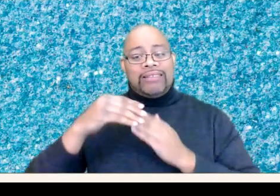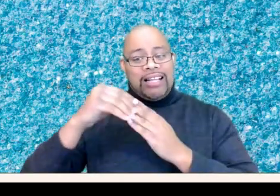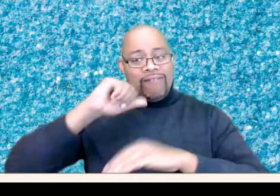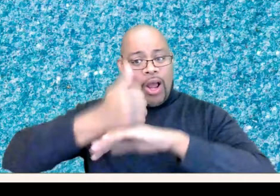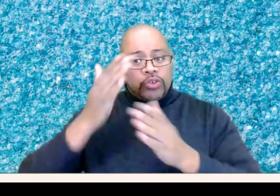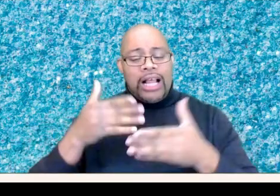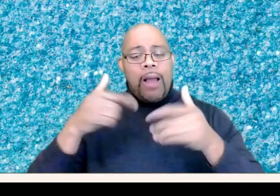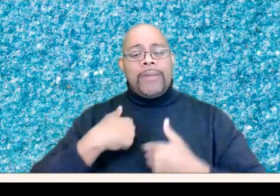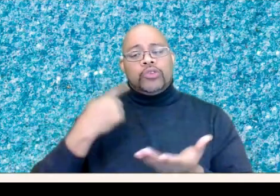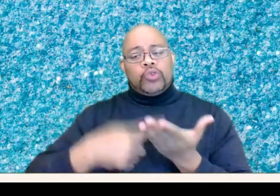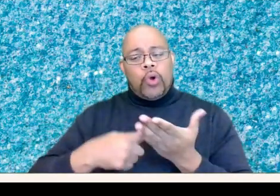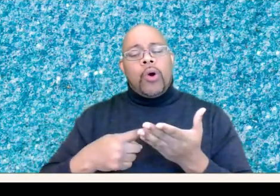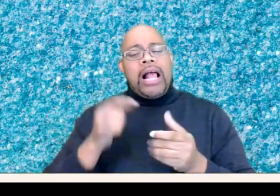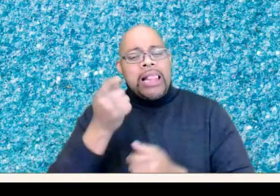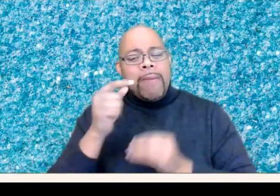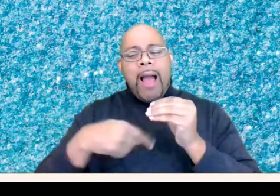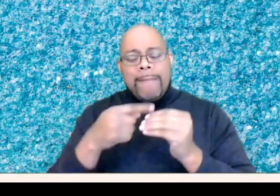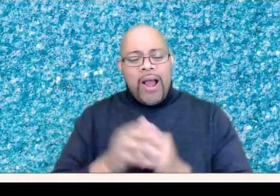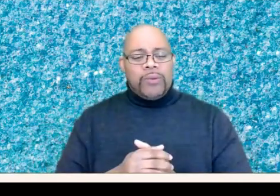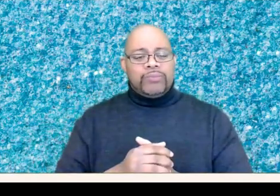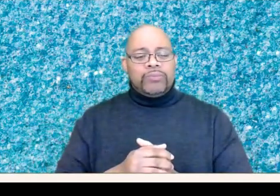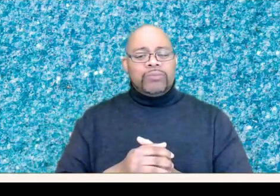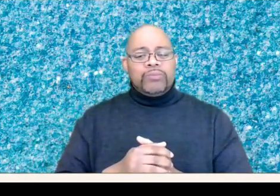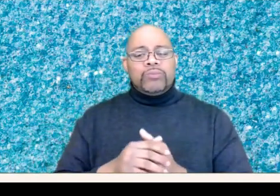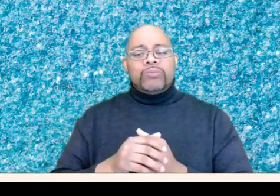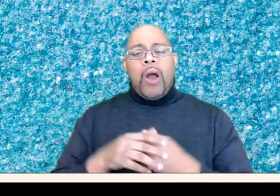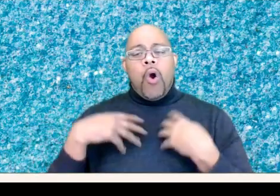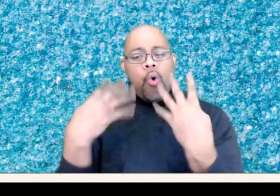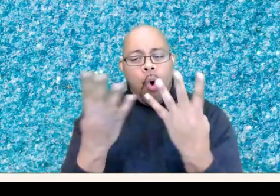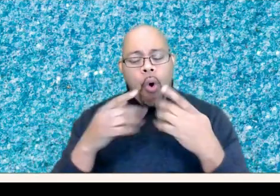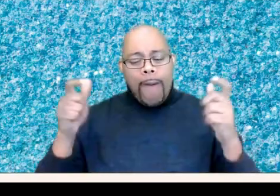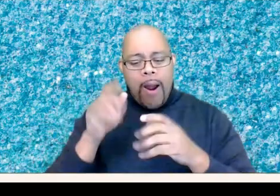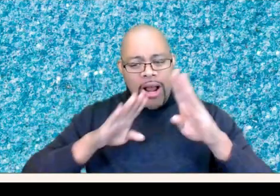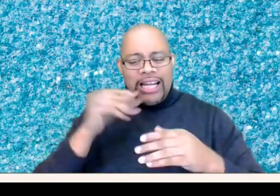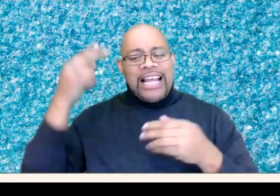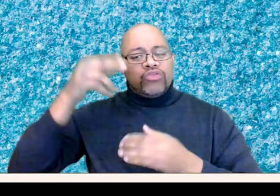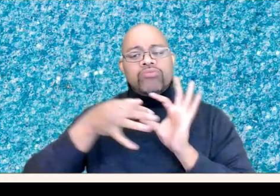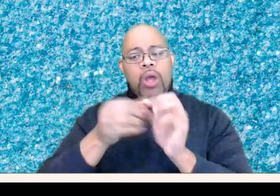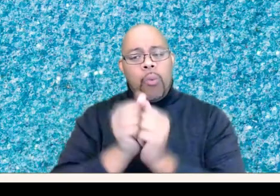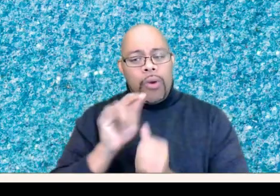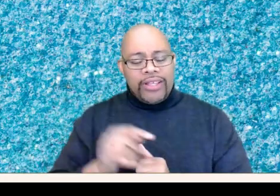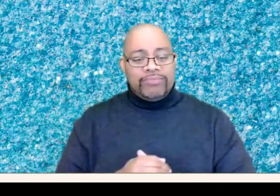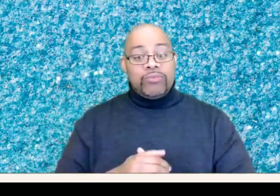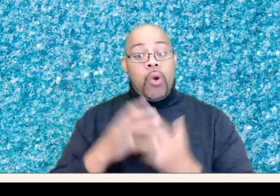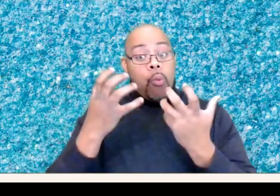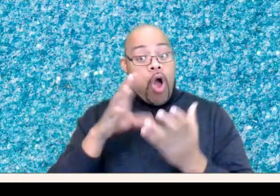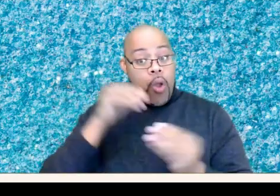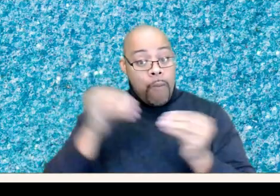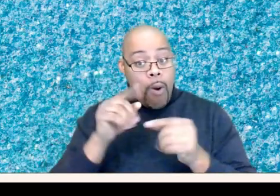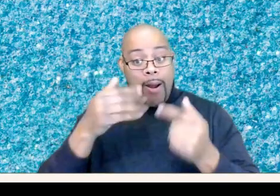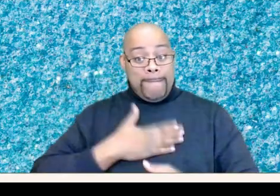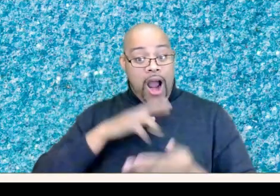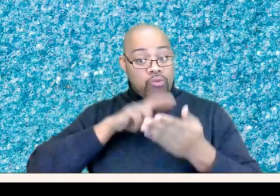for allowing me to talk a little bit about coral microbiology and some of the history associated with it. If you would like to learn more about